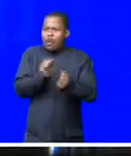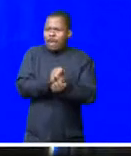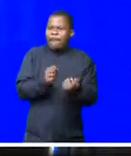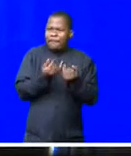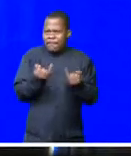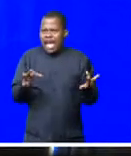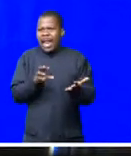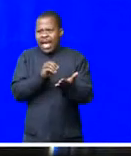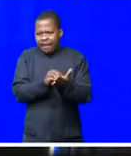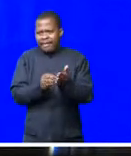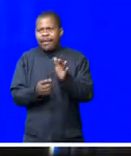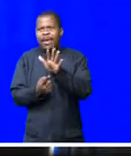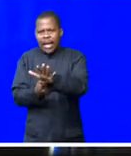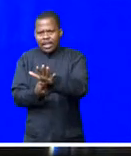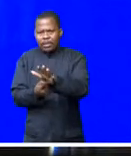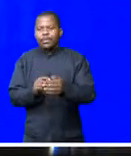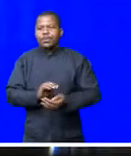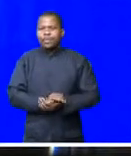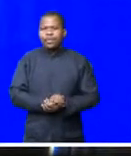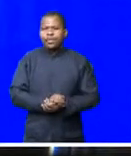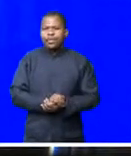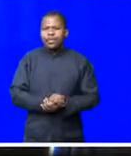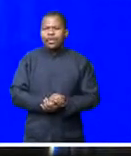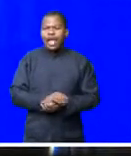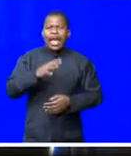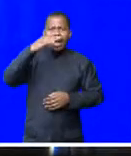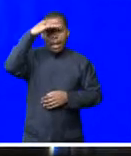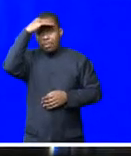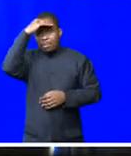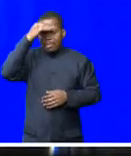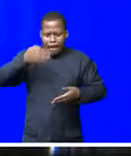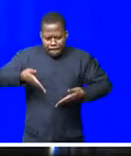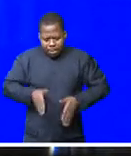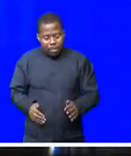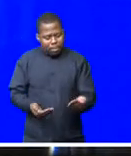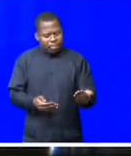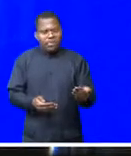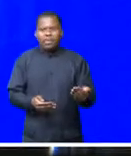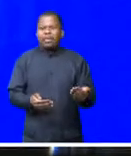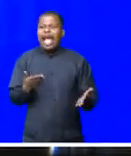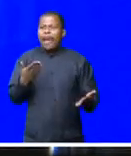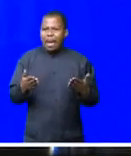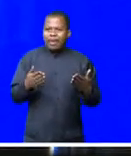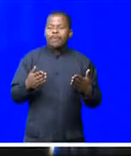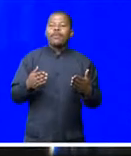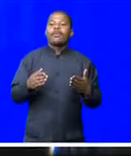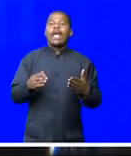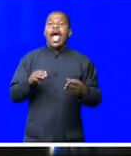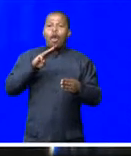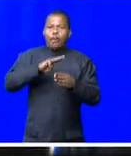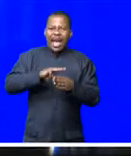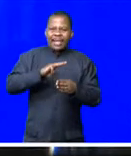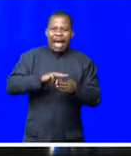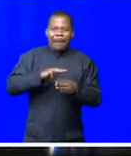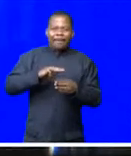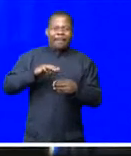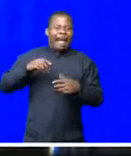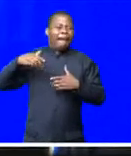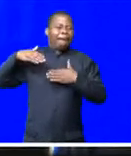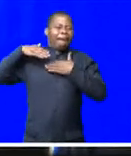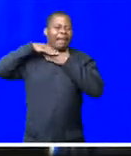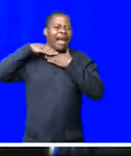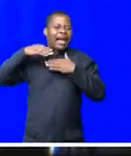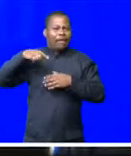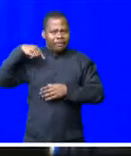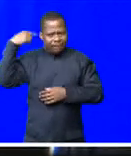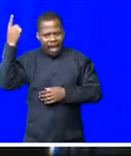nje fahla uma atalwa uma anenhlanhla angakakhanywa utawukhula aye